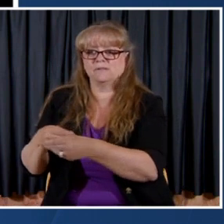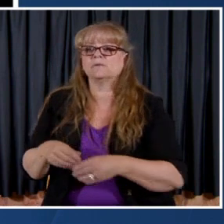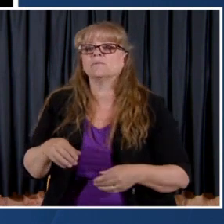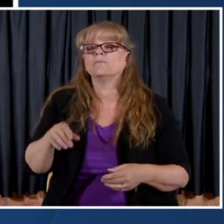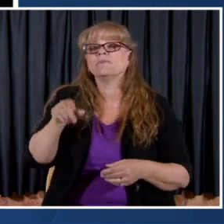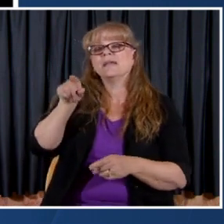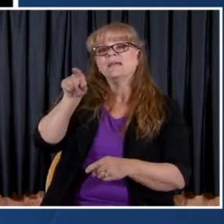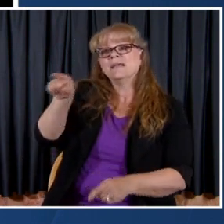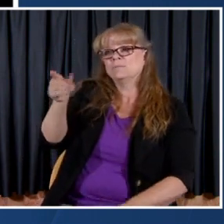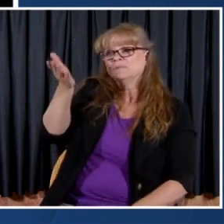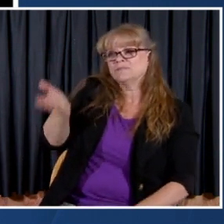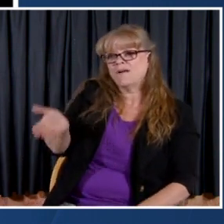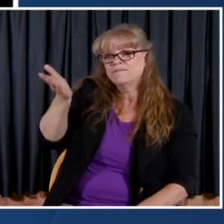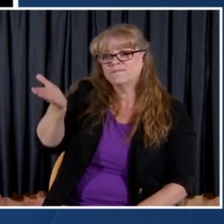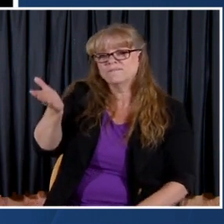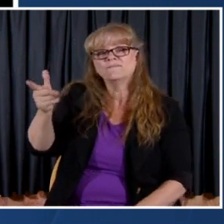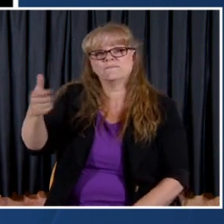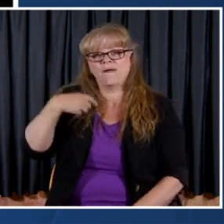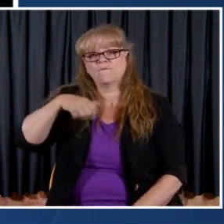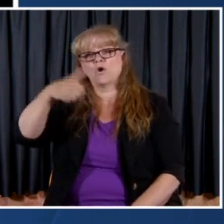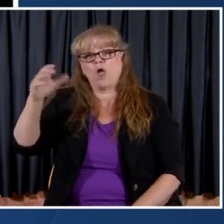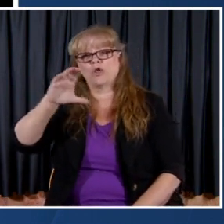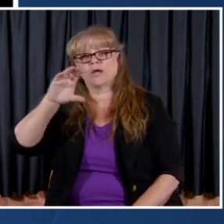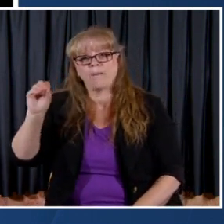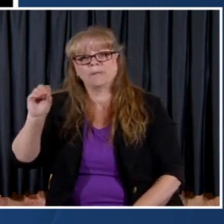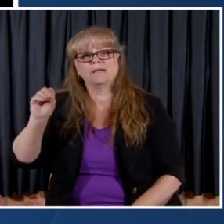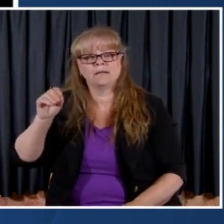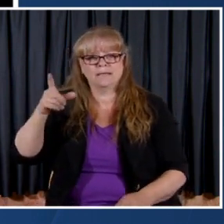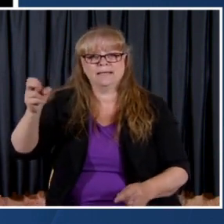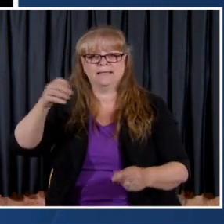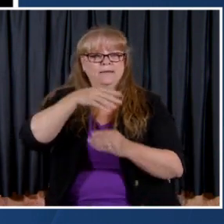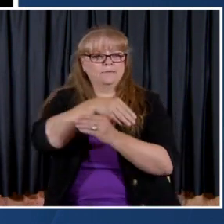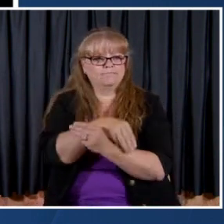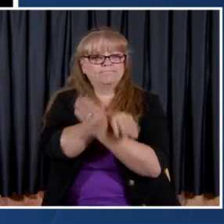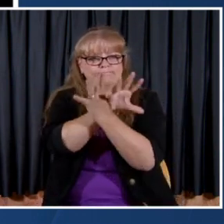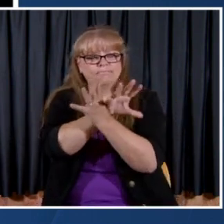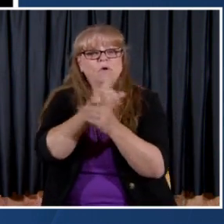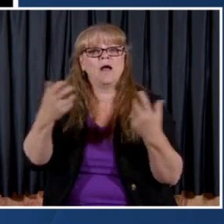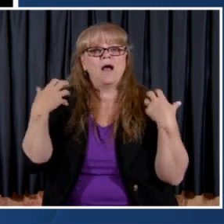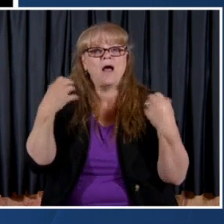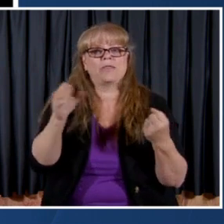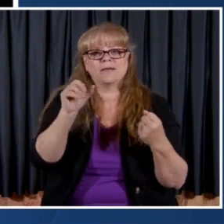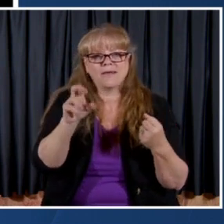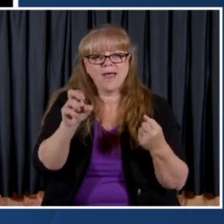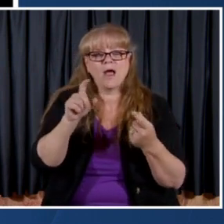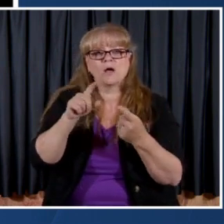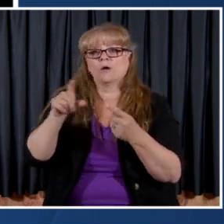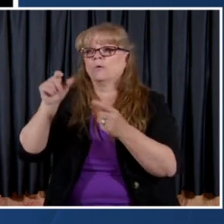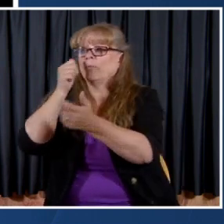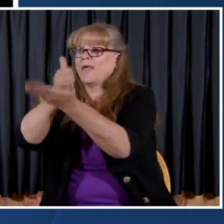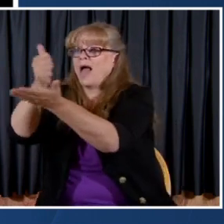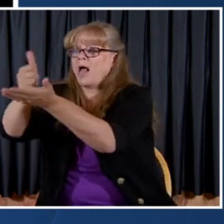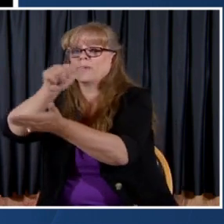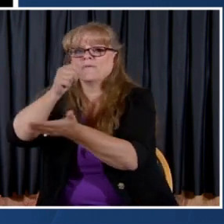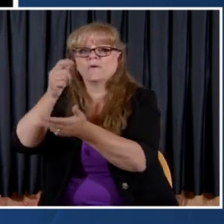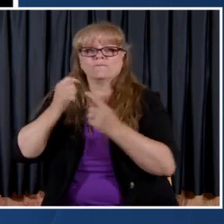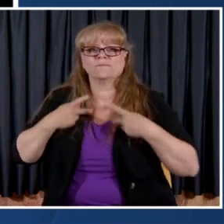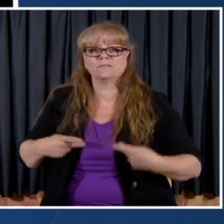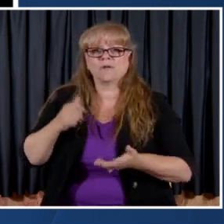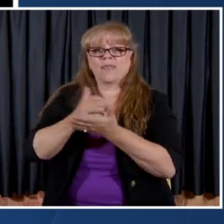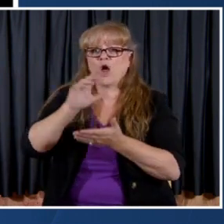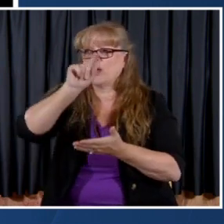recovery. And when the stay-at-home order went into effect, we knew that there was a period of time where hair salons had to be closed. And